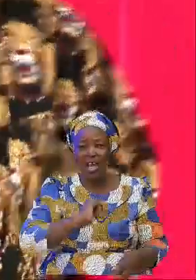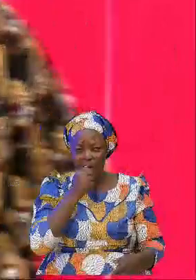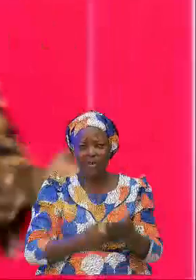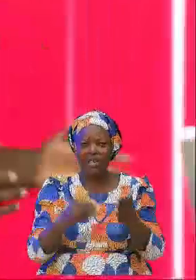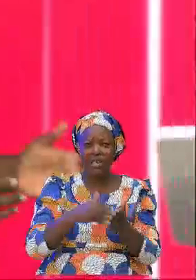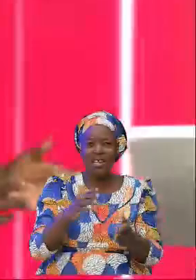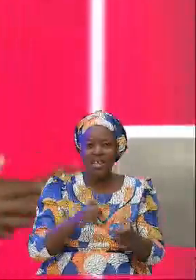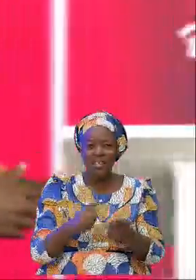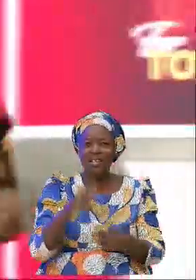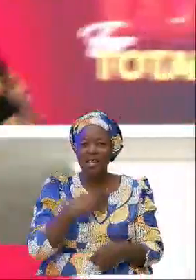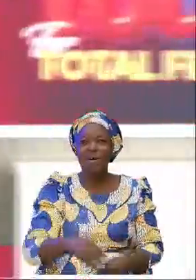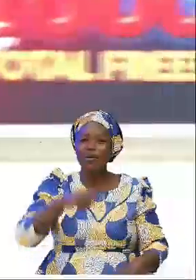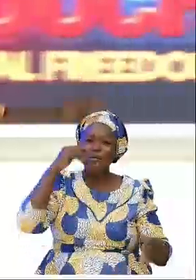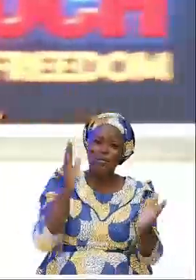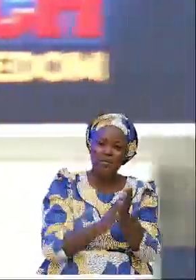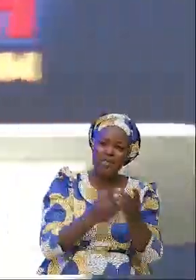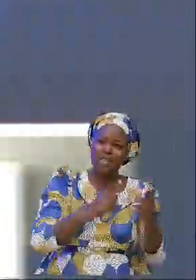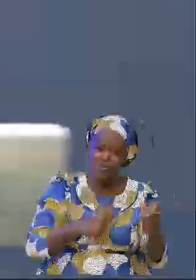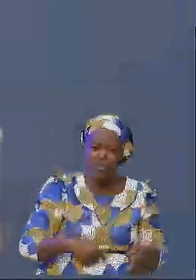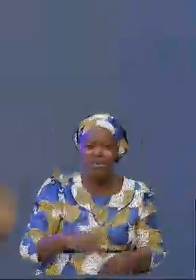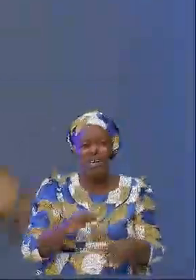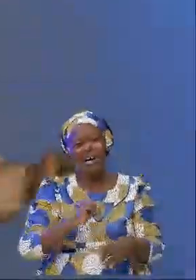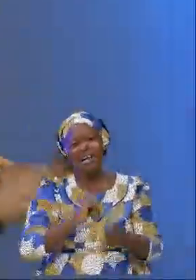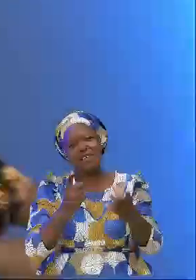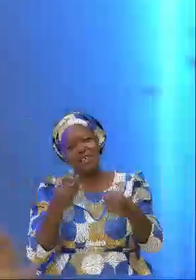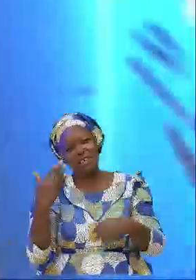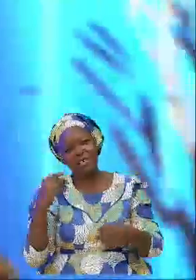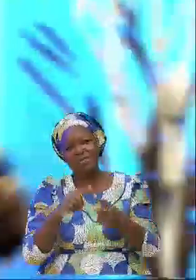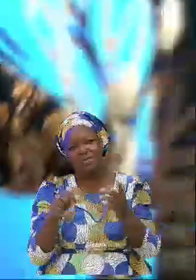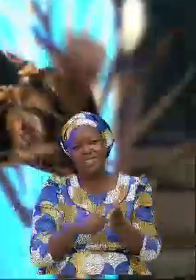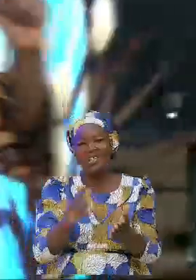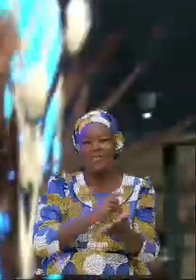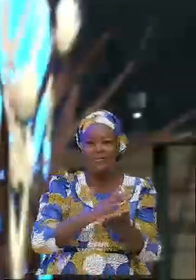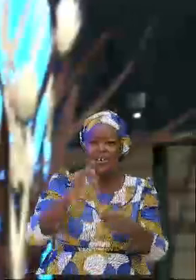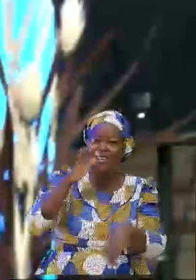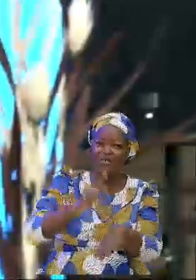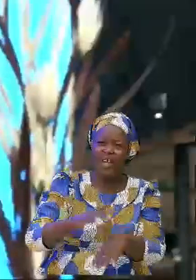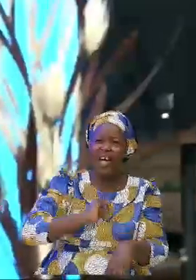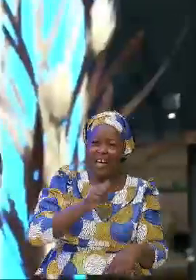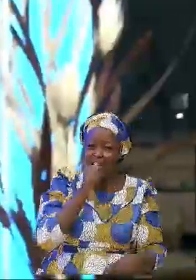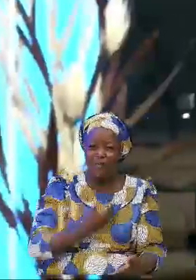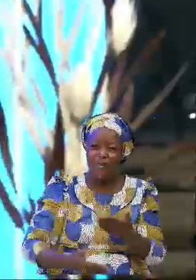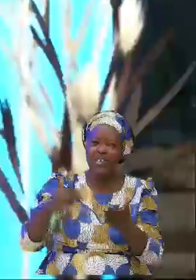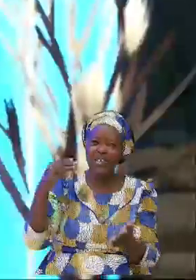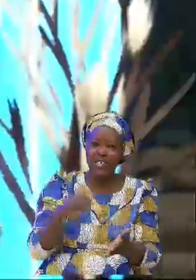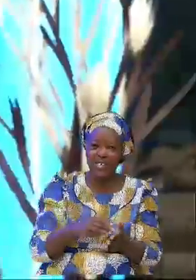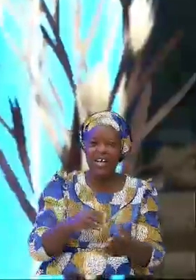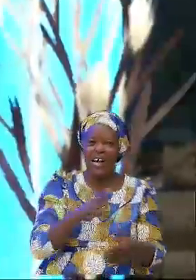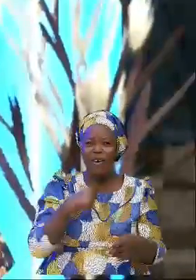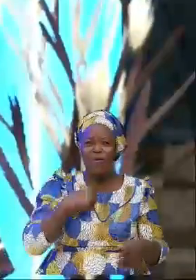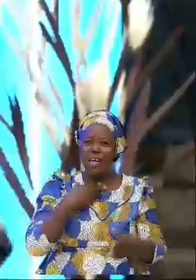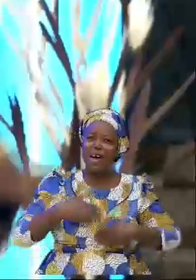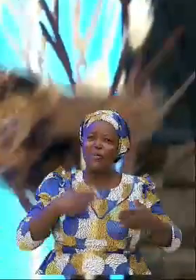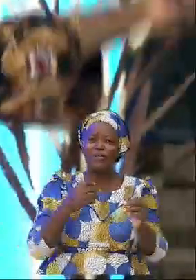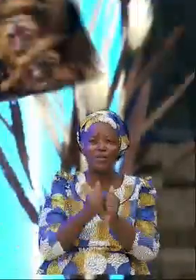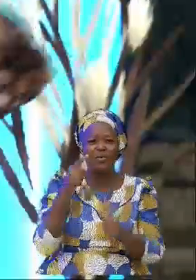know, you catch a child, he says, I'm born again, and he gave the testimony, praise the Lord, I came to this